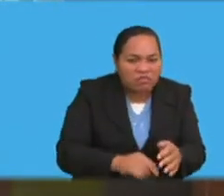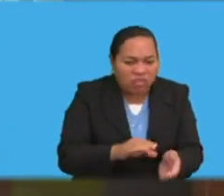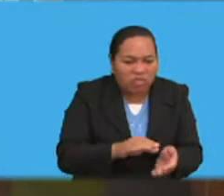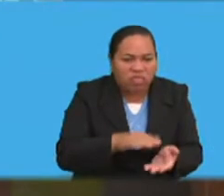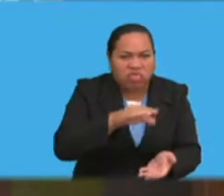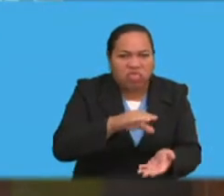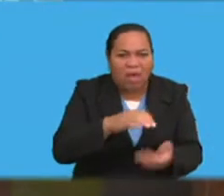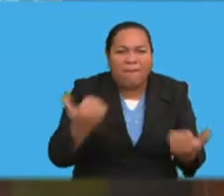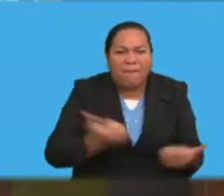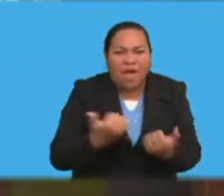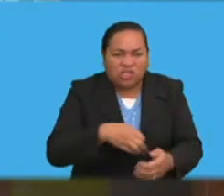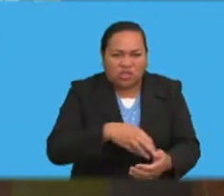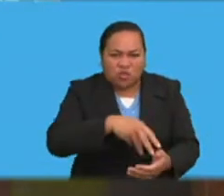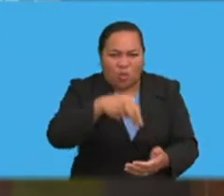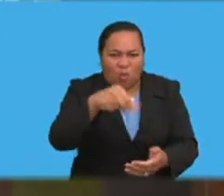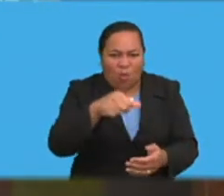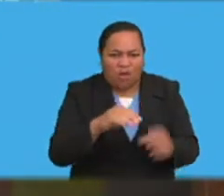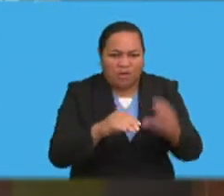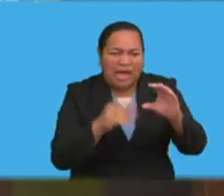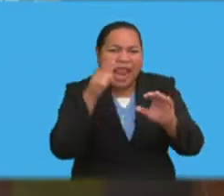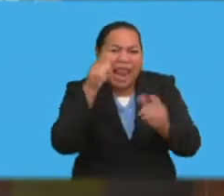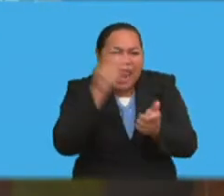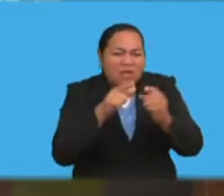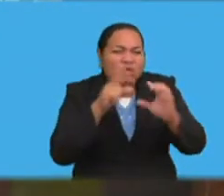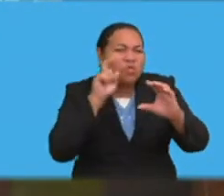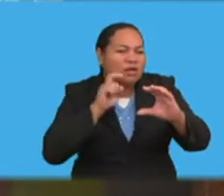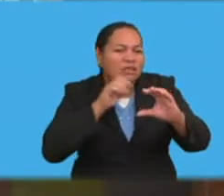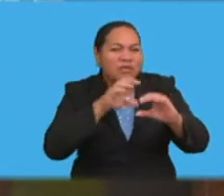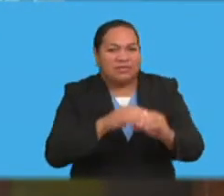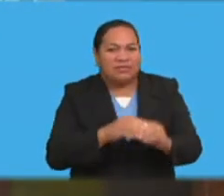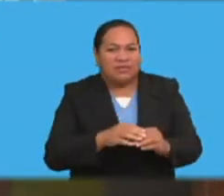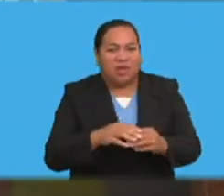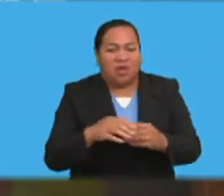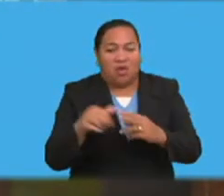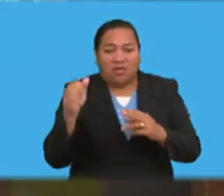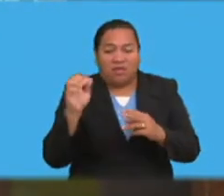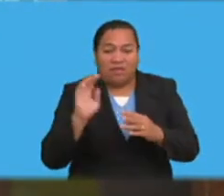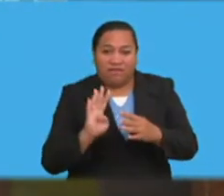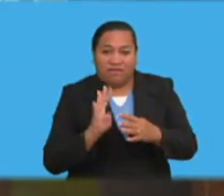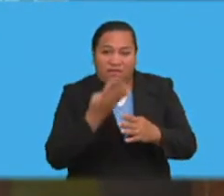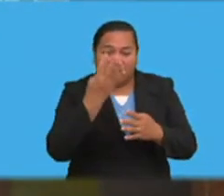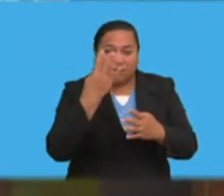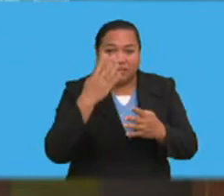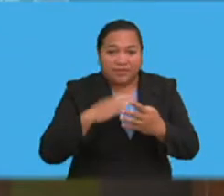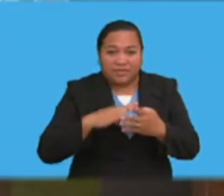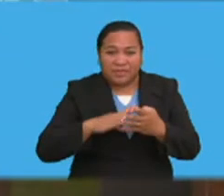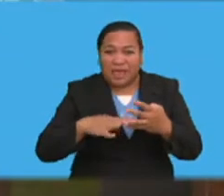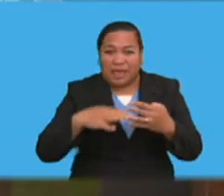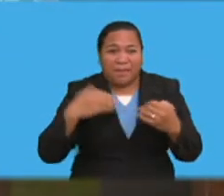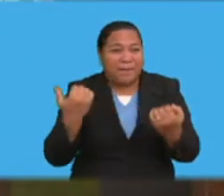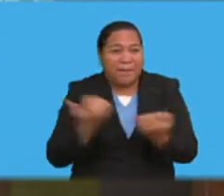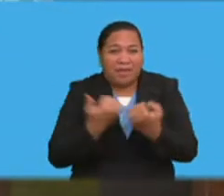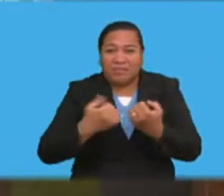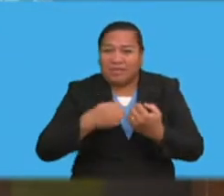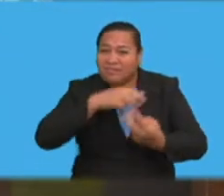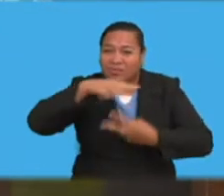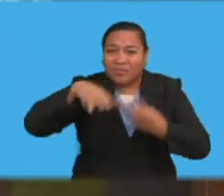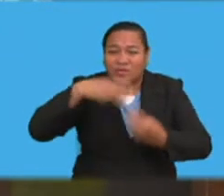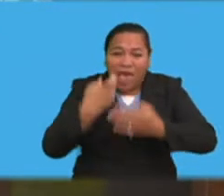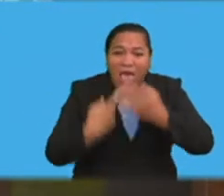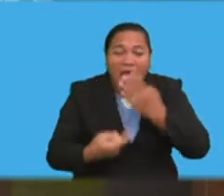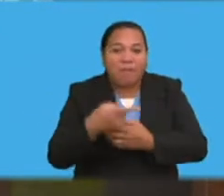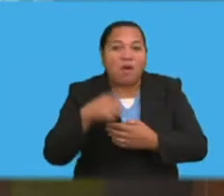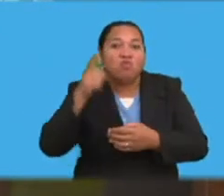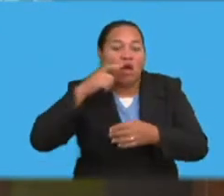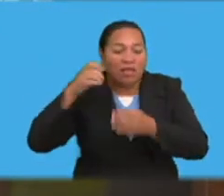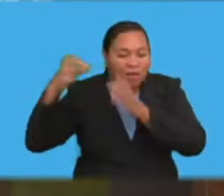Four, that increasing variability in weather systems and apparent high intensity of extreme events have resulted in increased volume of water